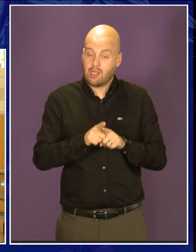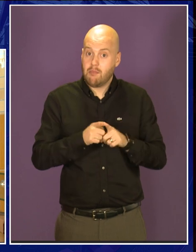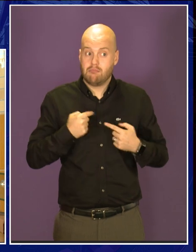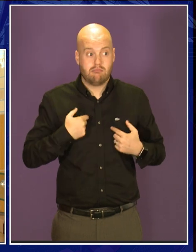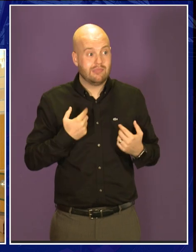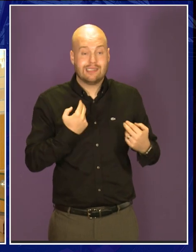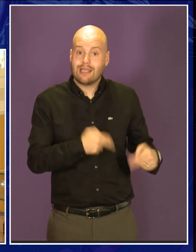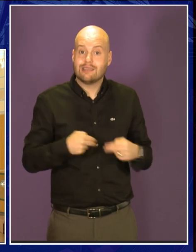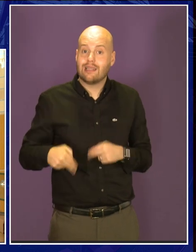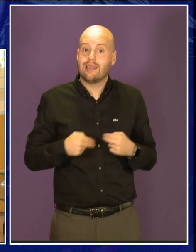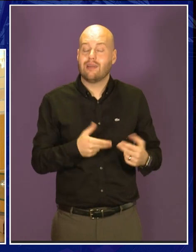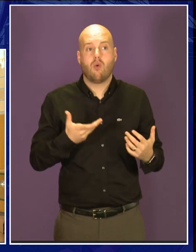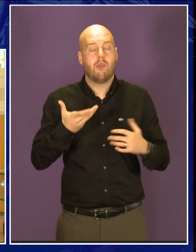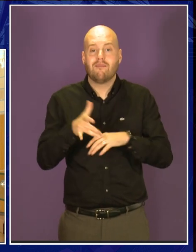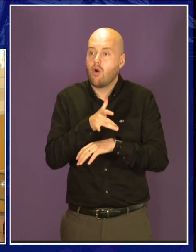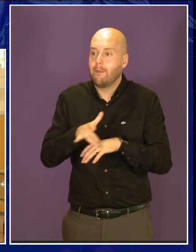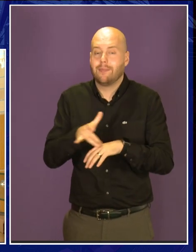people, it's that kind of